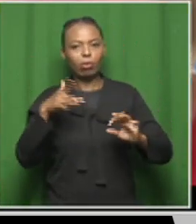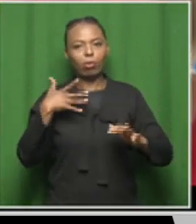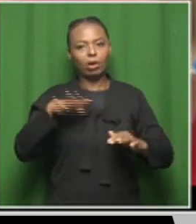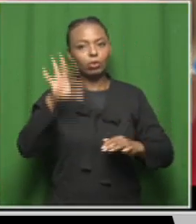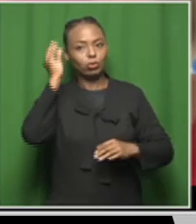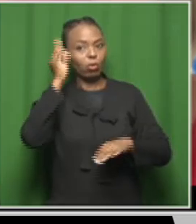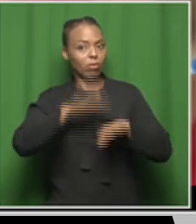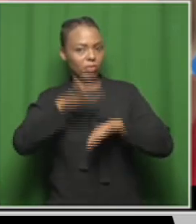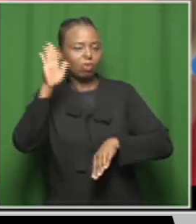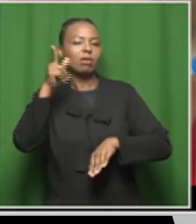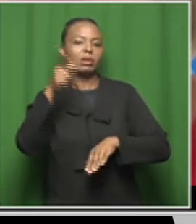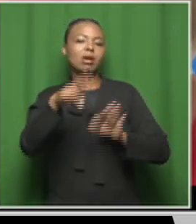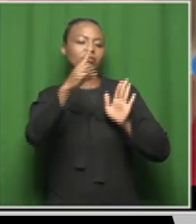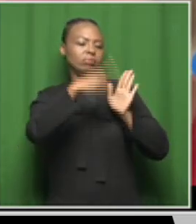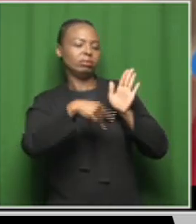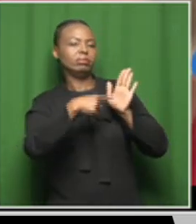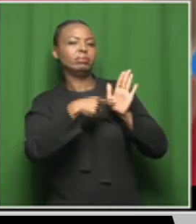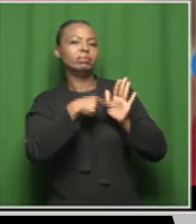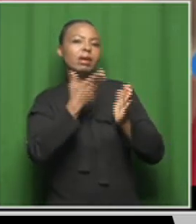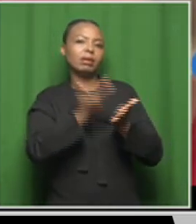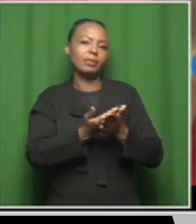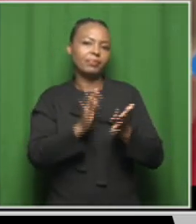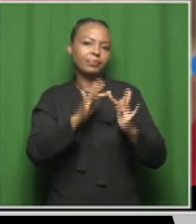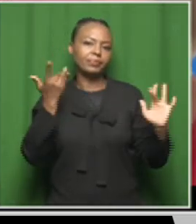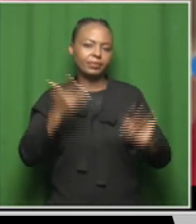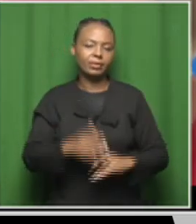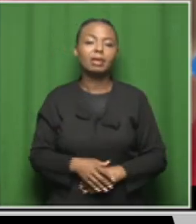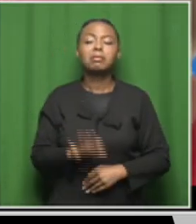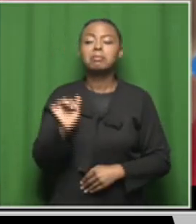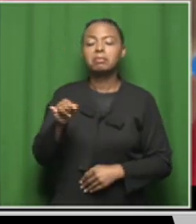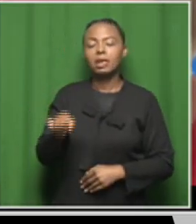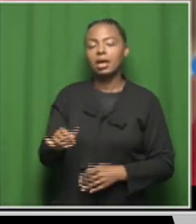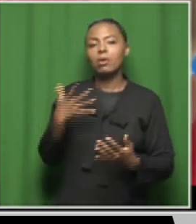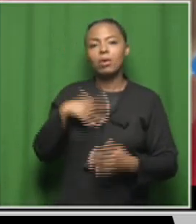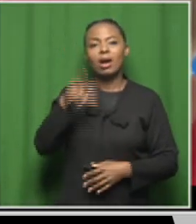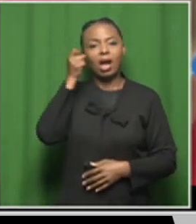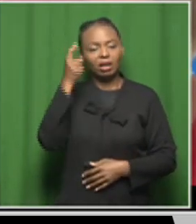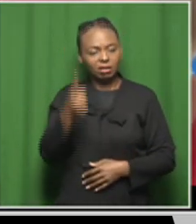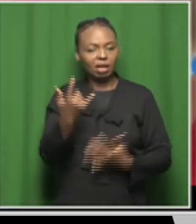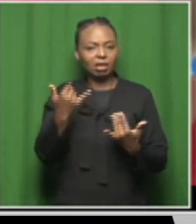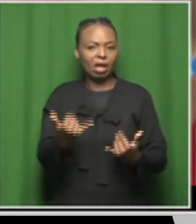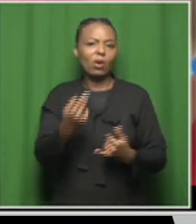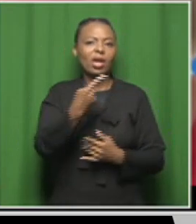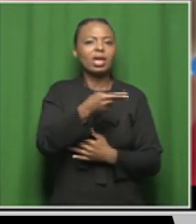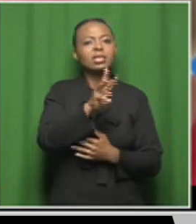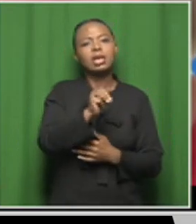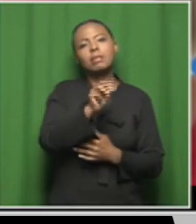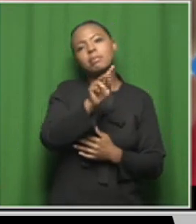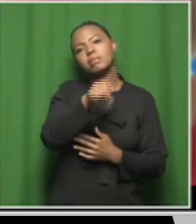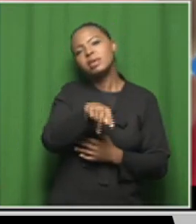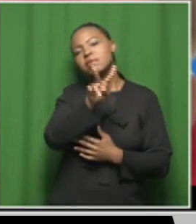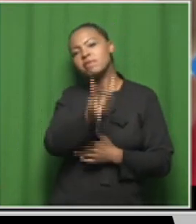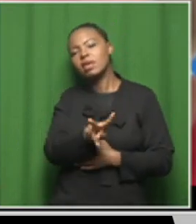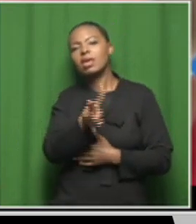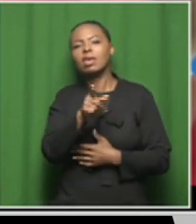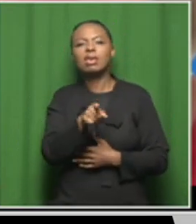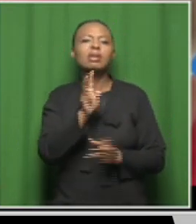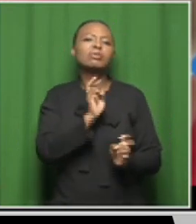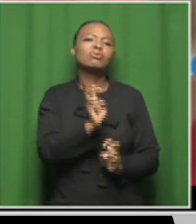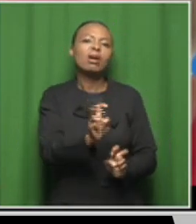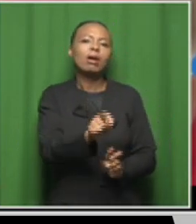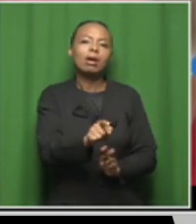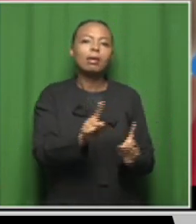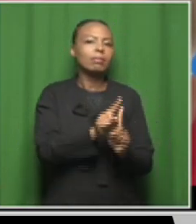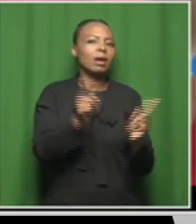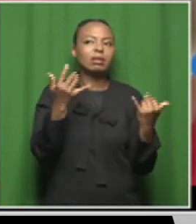us understand this HMPV virus, what it is, and of course, as both of you have indicated, no